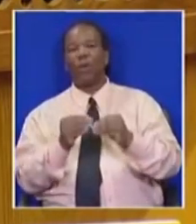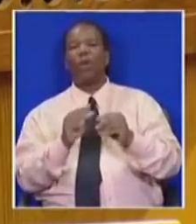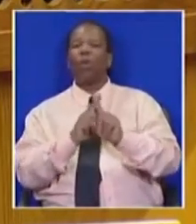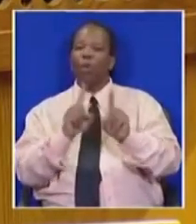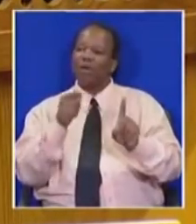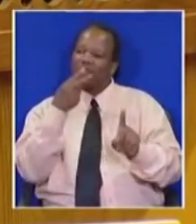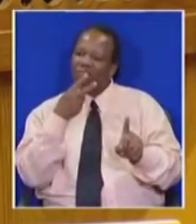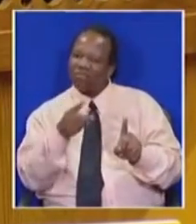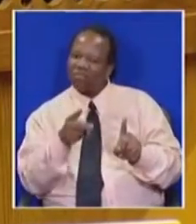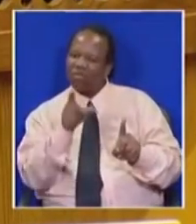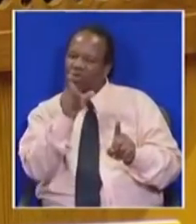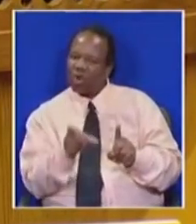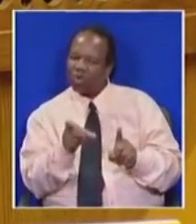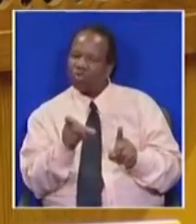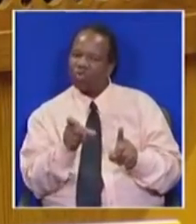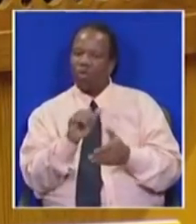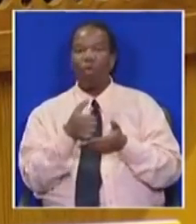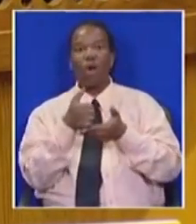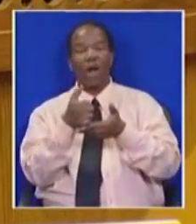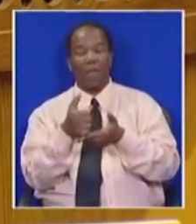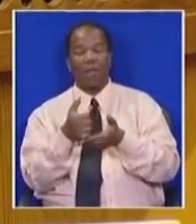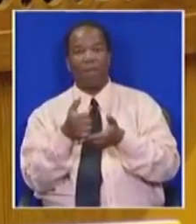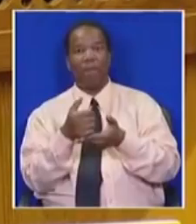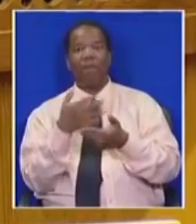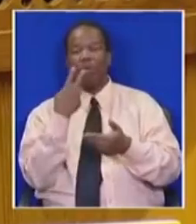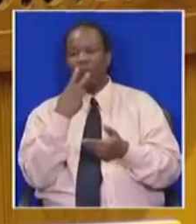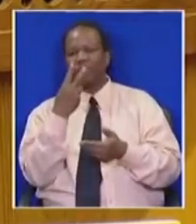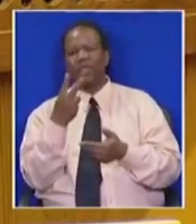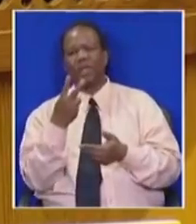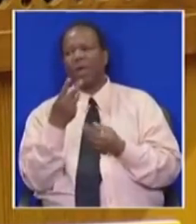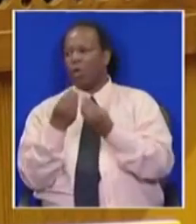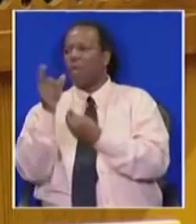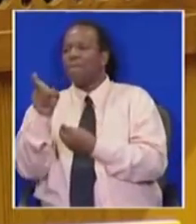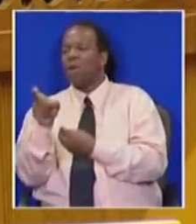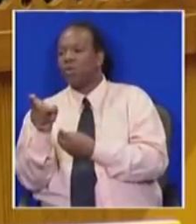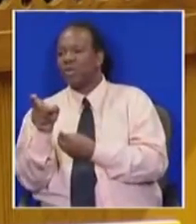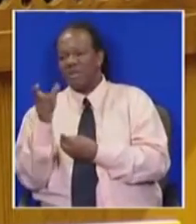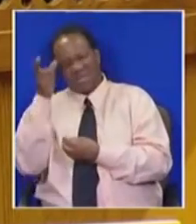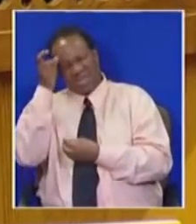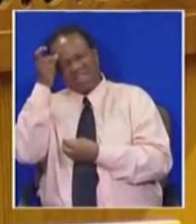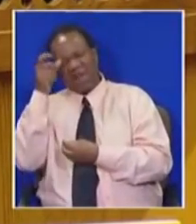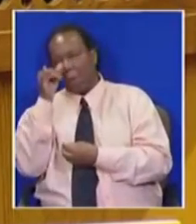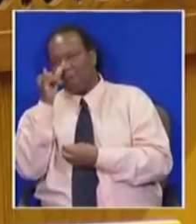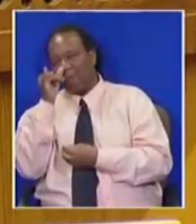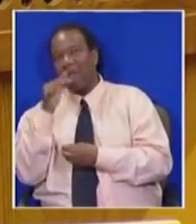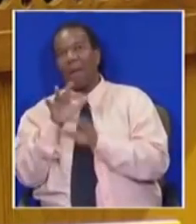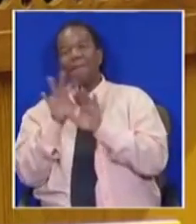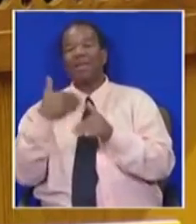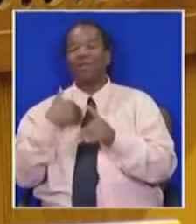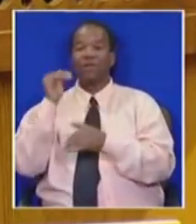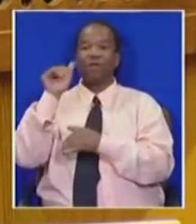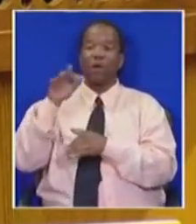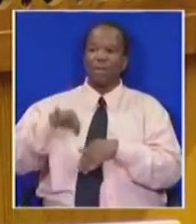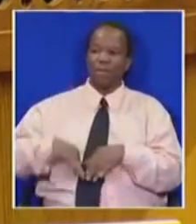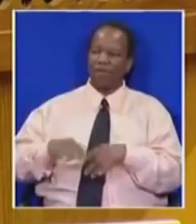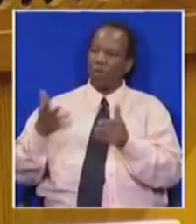place. It will be easy to write off the crisis of evil work to one man in cahoots with foreign benefactors, but the